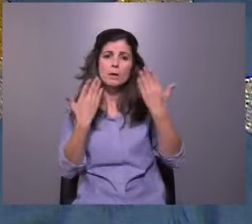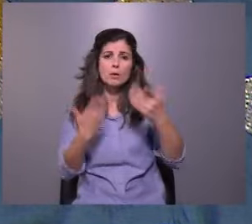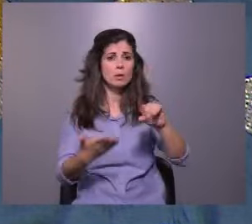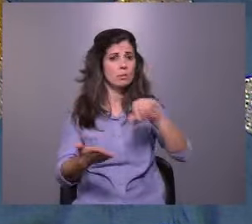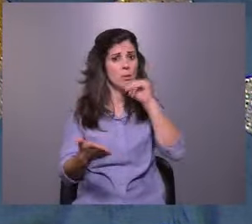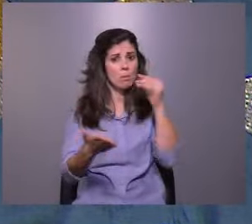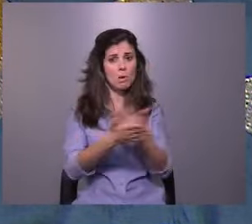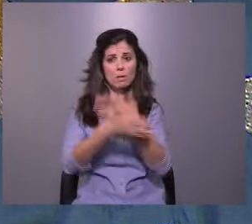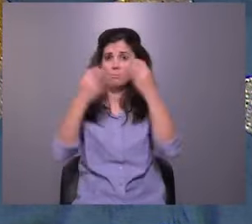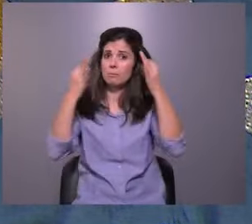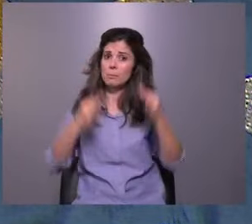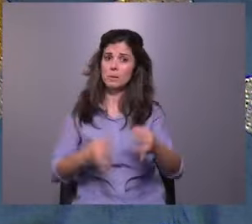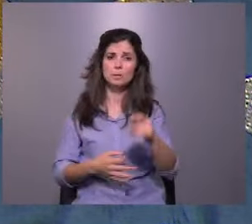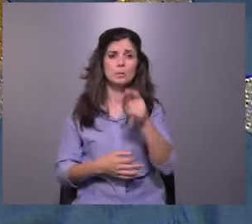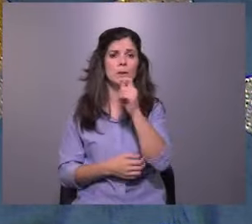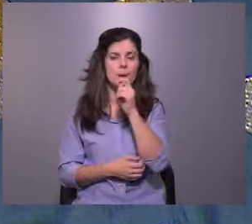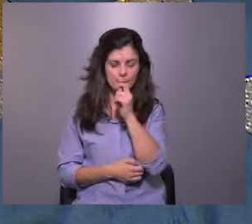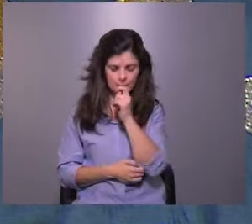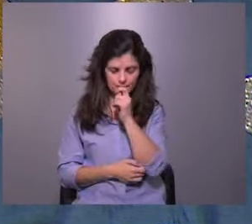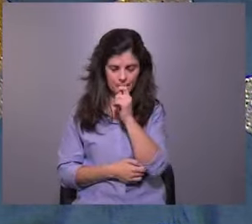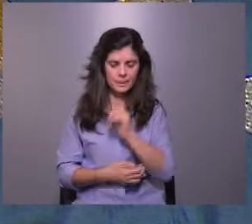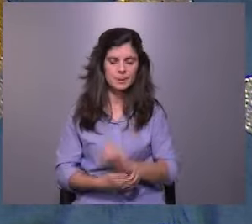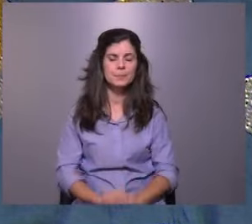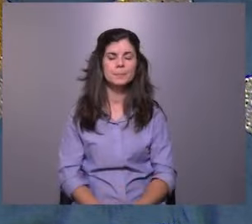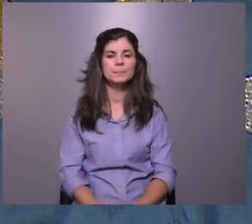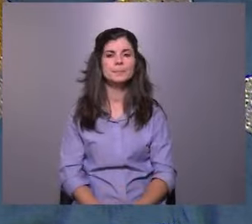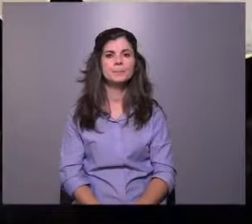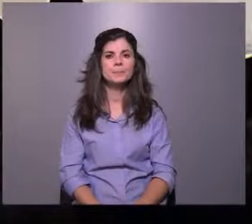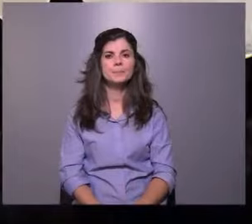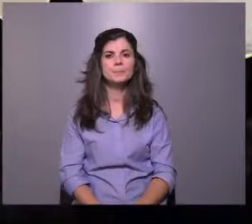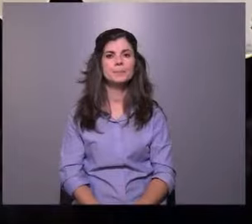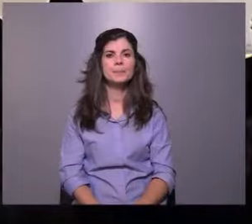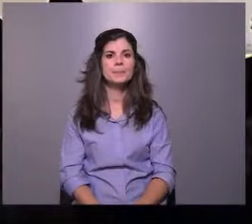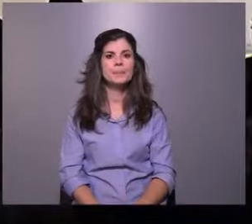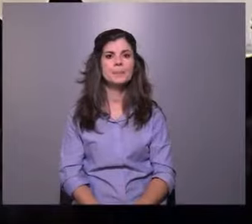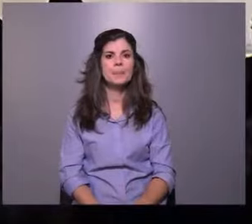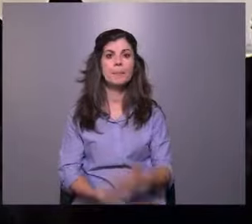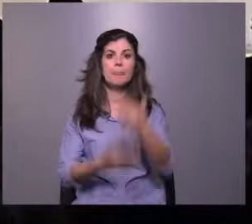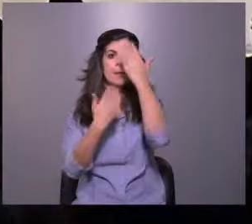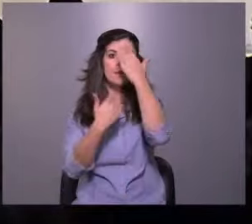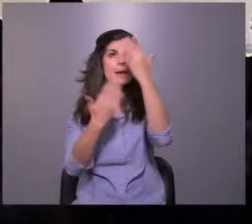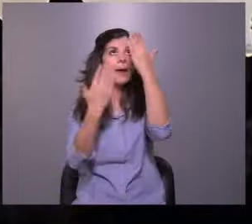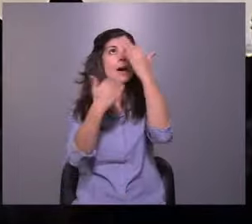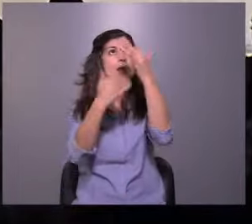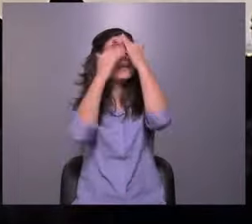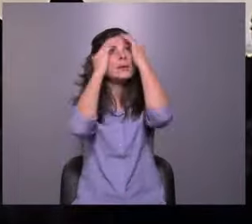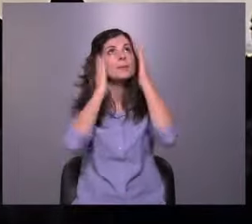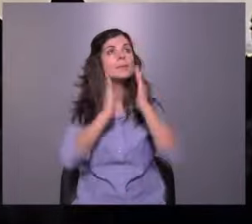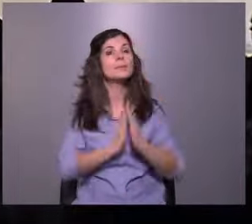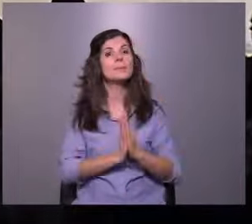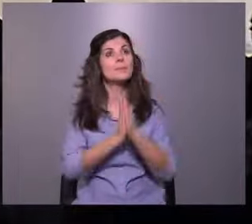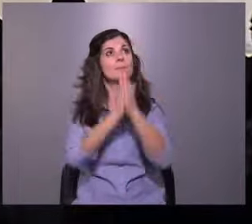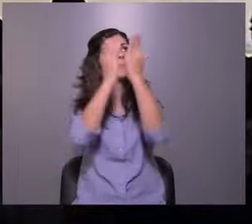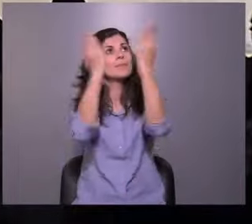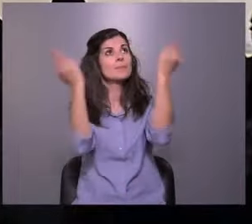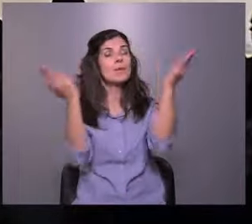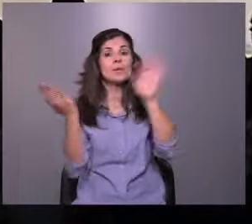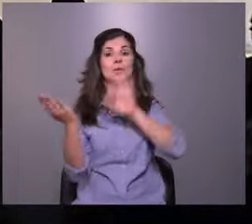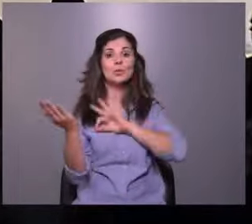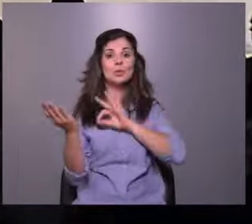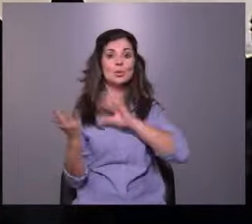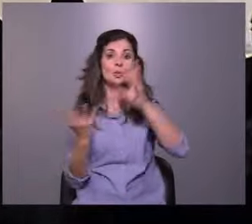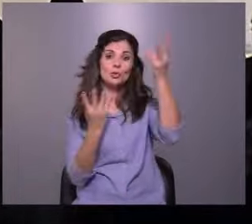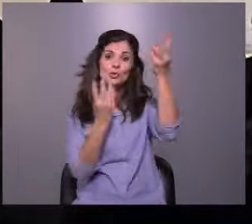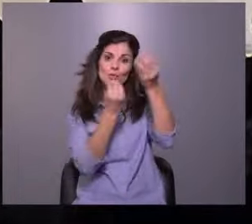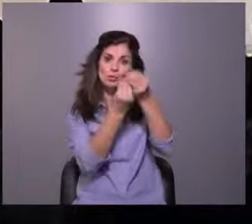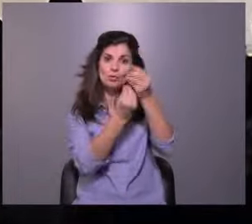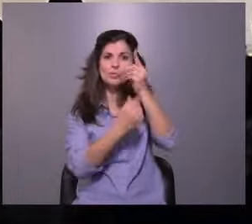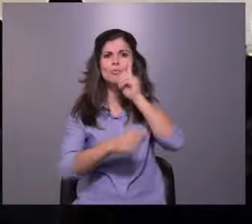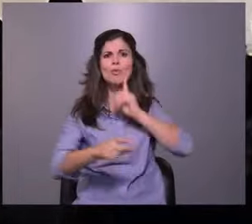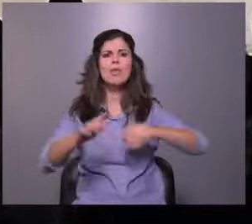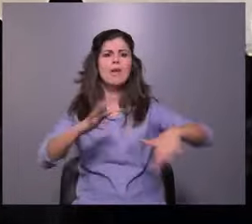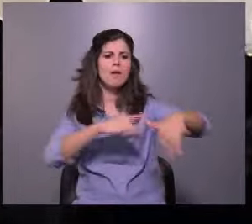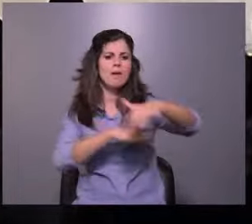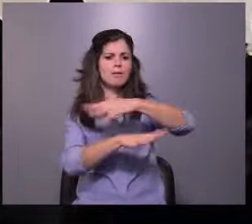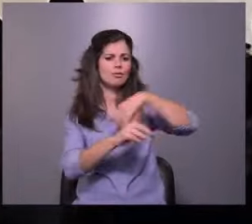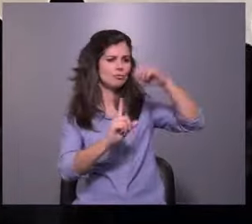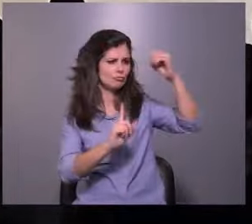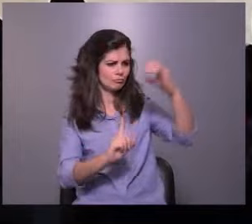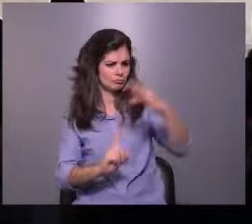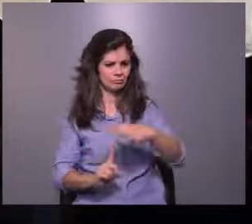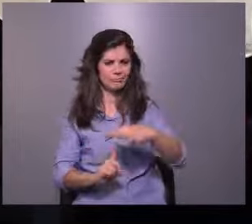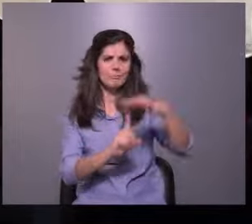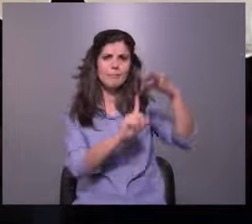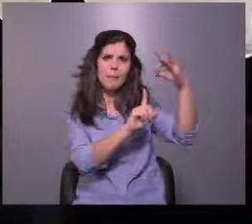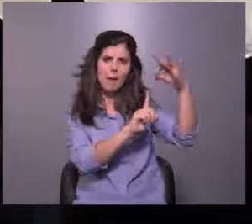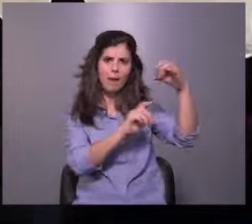Hail Mary, full of grace, the Lord is with thee. Blessed art thou among women, and blessed is the fruit of thy womb,